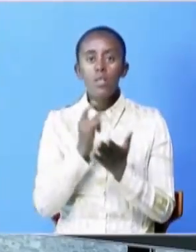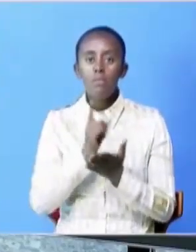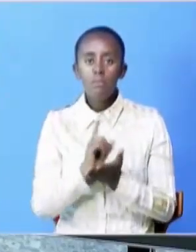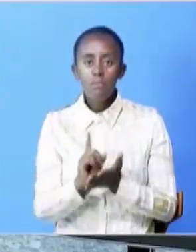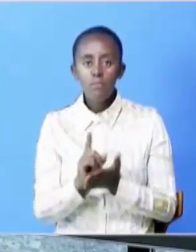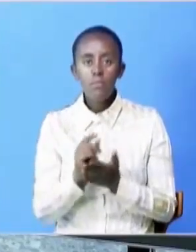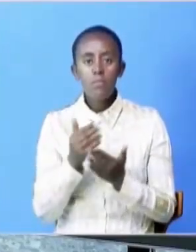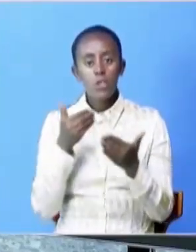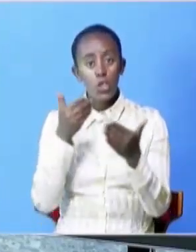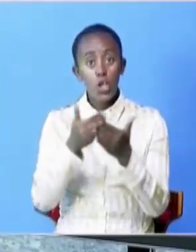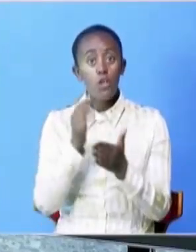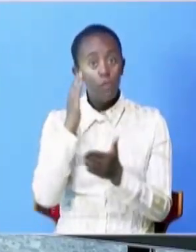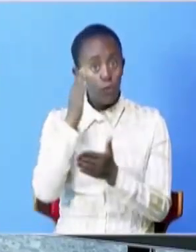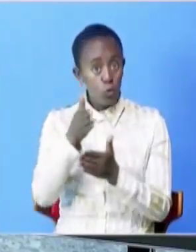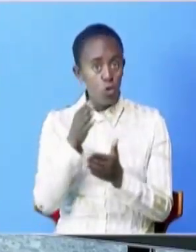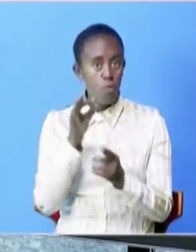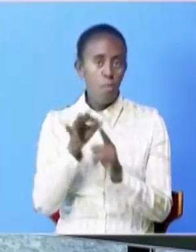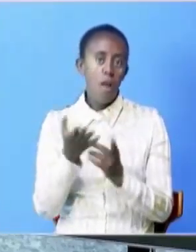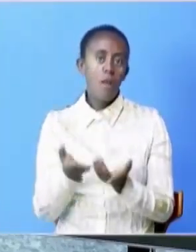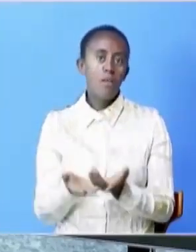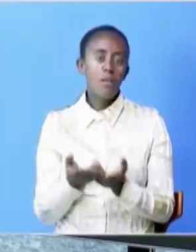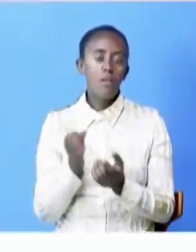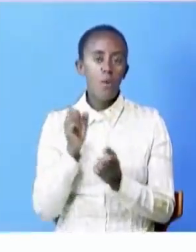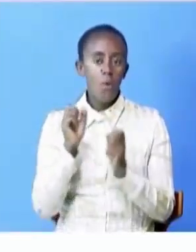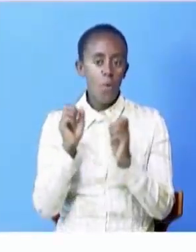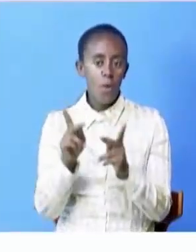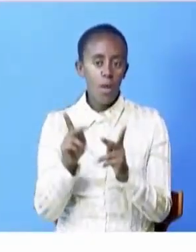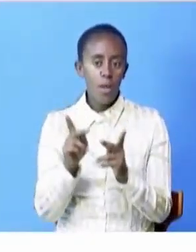a near future plan. Okay.